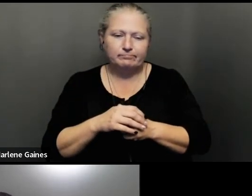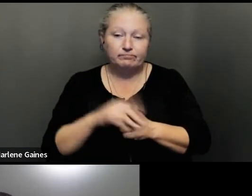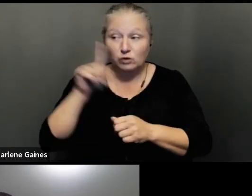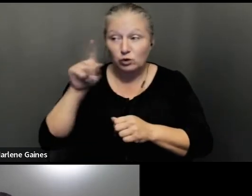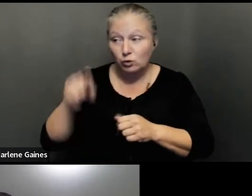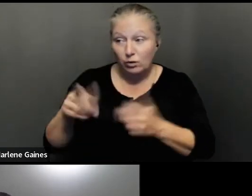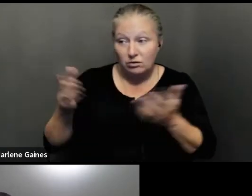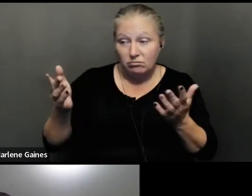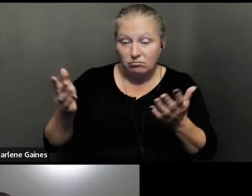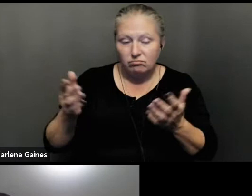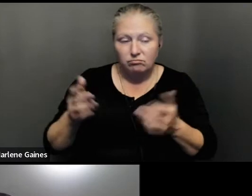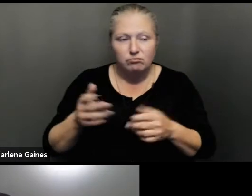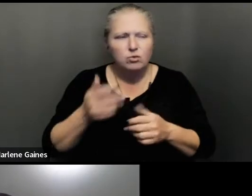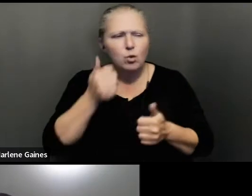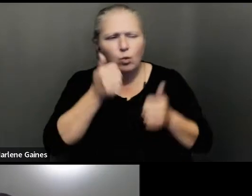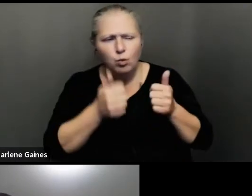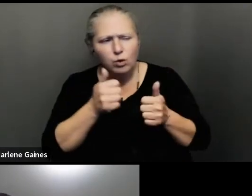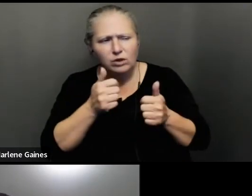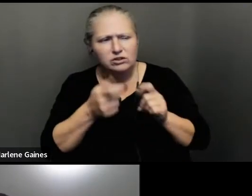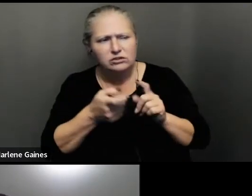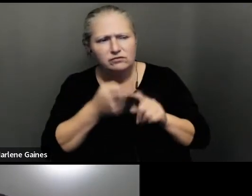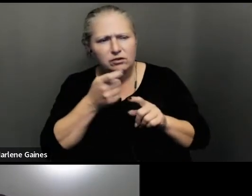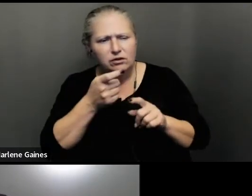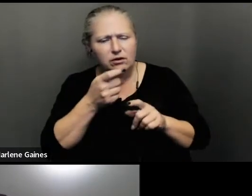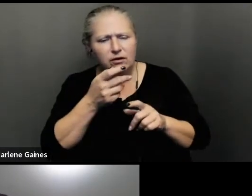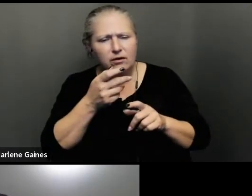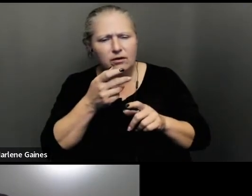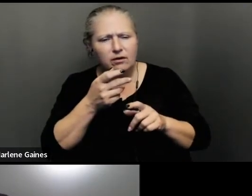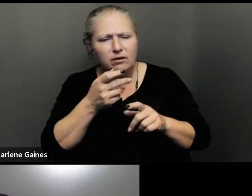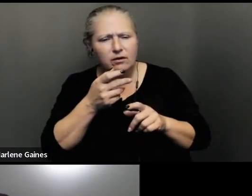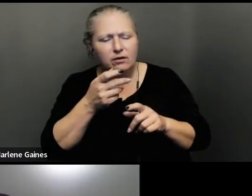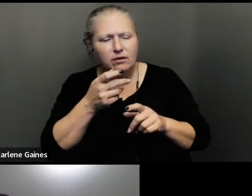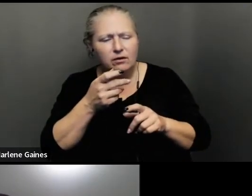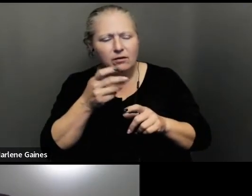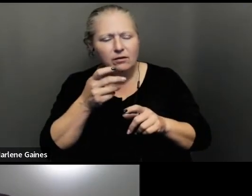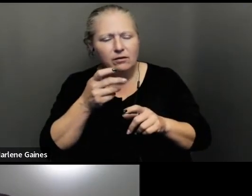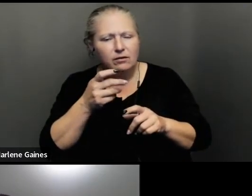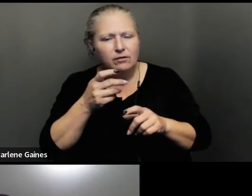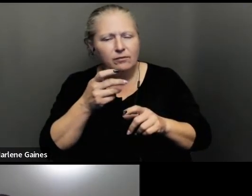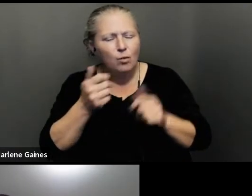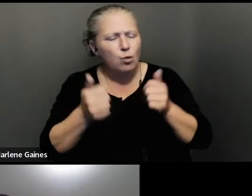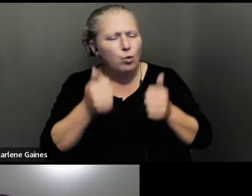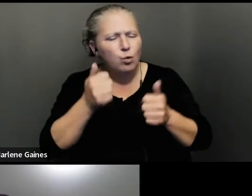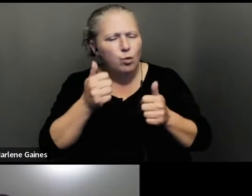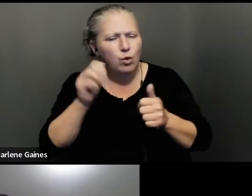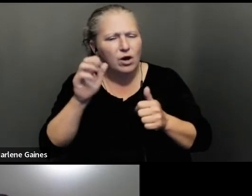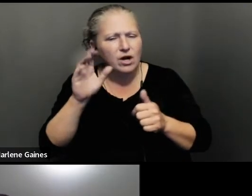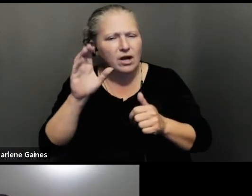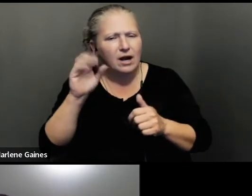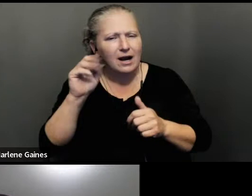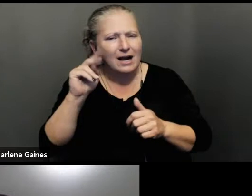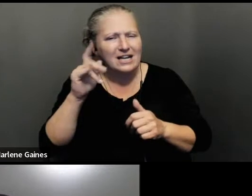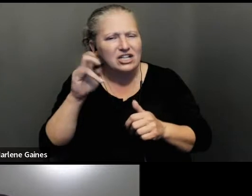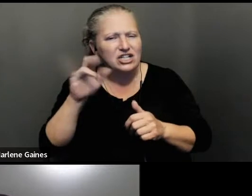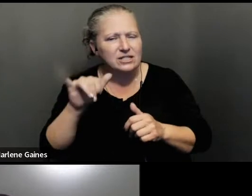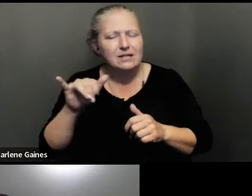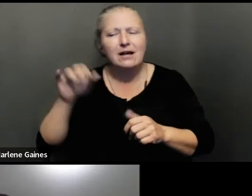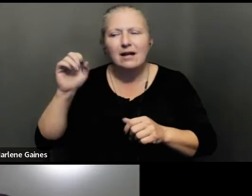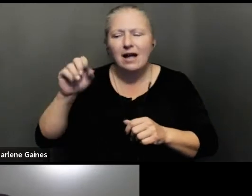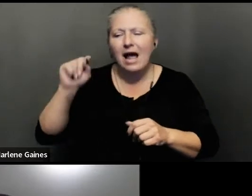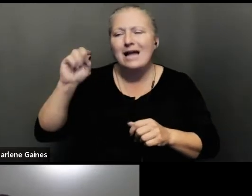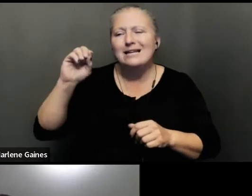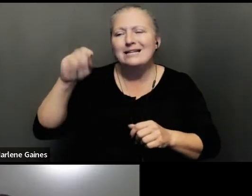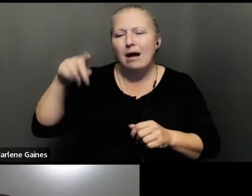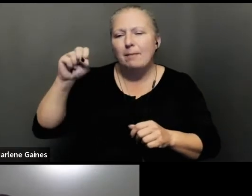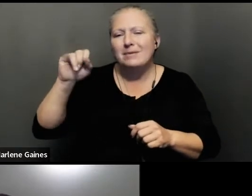Questions? Which contingency is that? Is Where's that it the coming out of? topside contingency or which? Yeah, it's within the top side. We